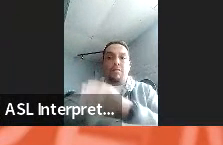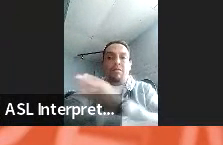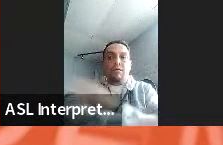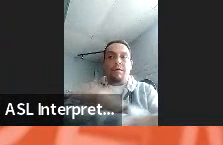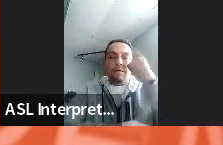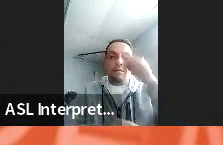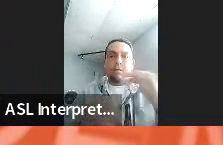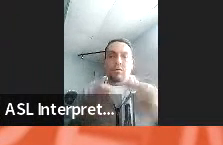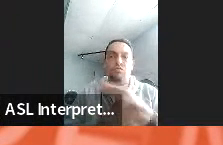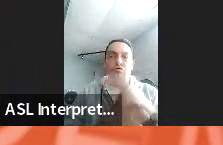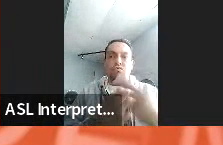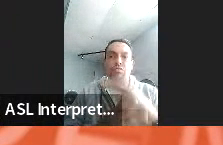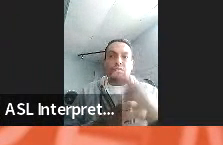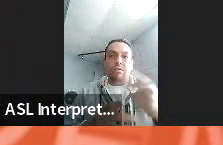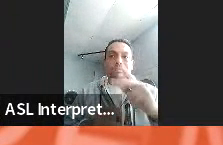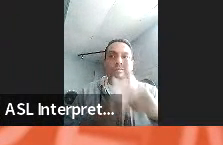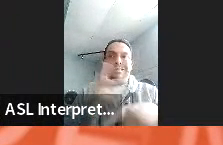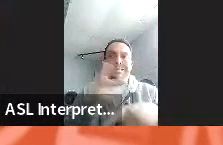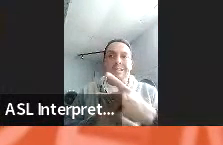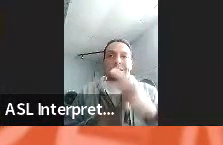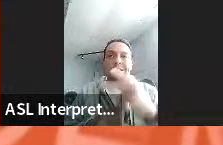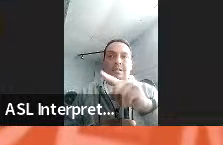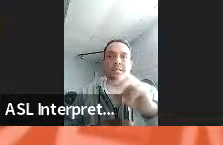zoning allows in a particular location.